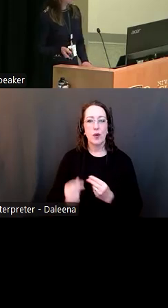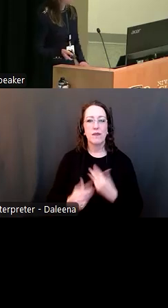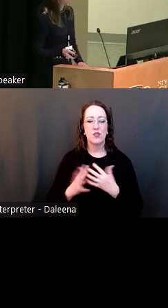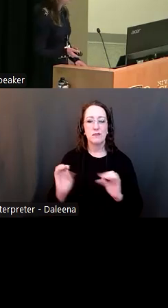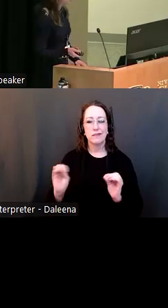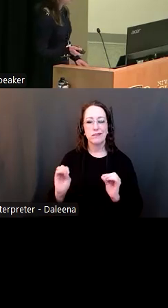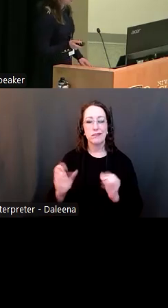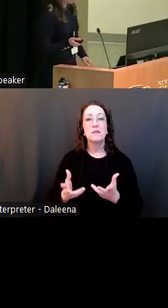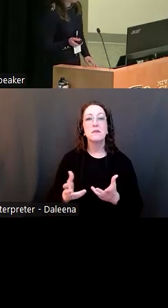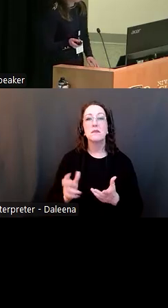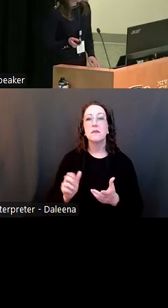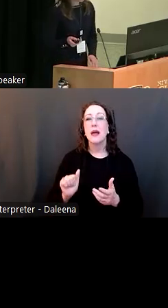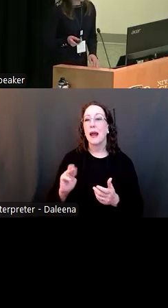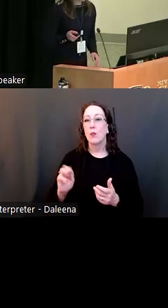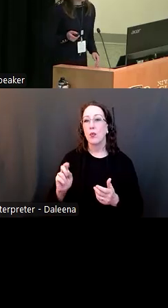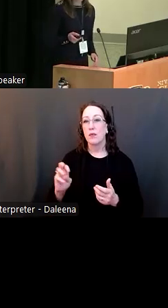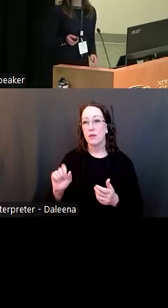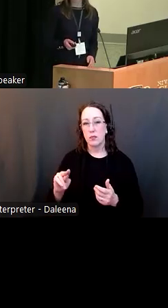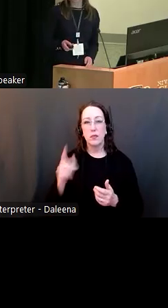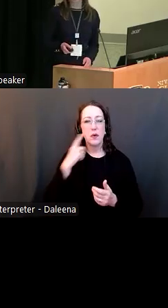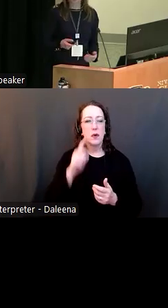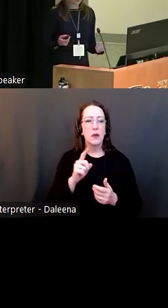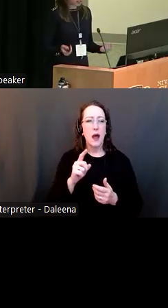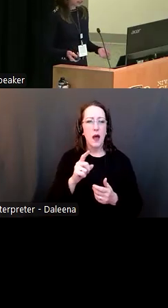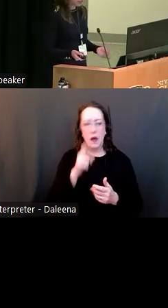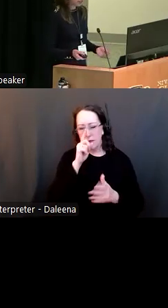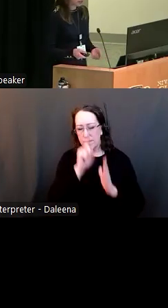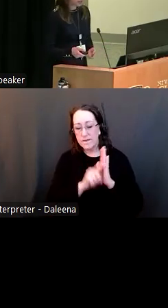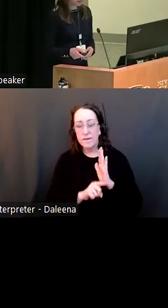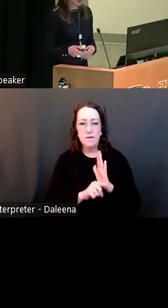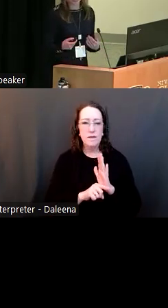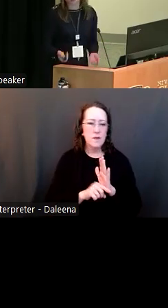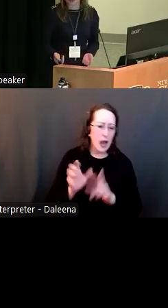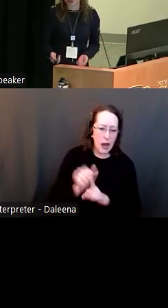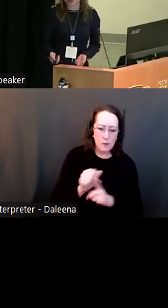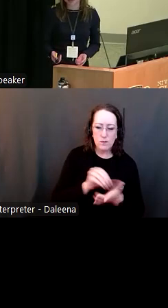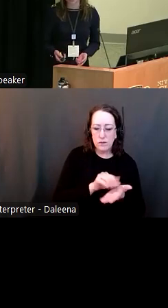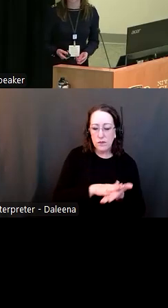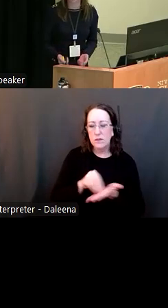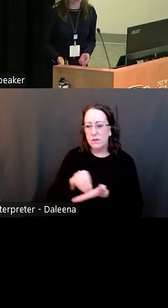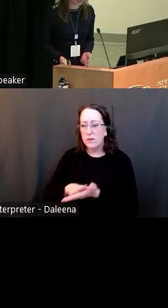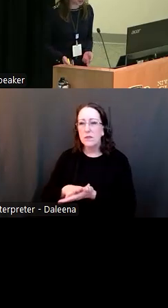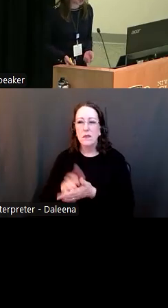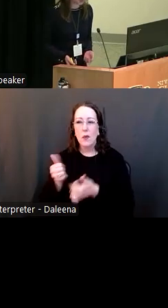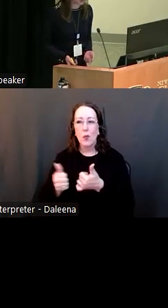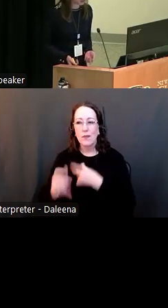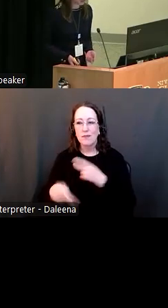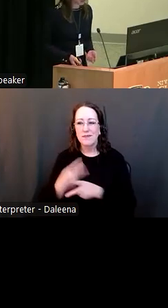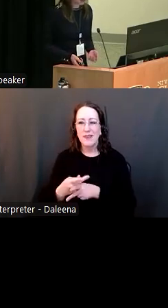Much of this research, however, has focused on capturing reduced willingness to expend one type of effort, that is physical effort.